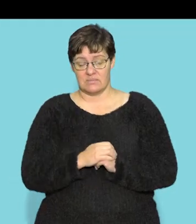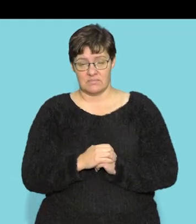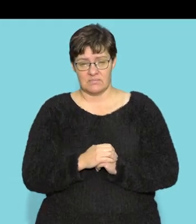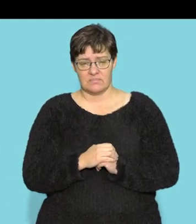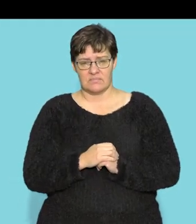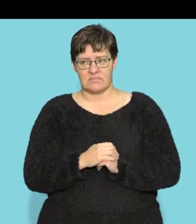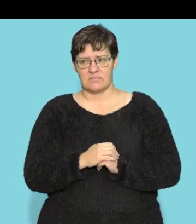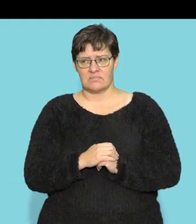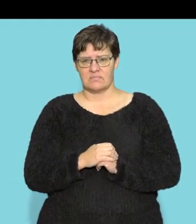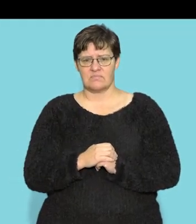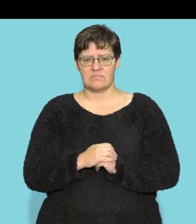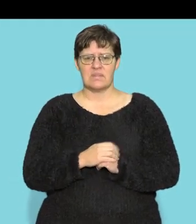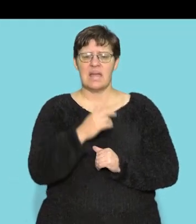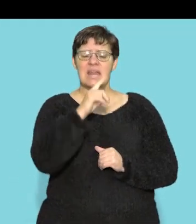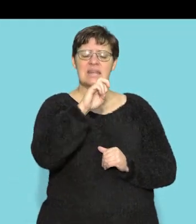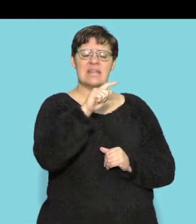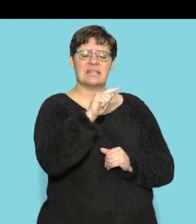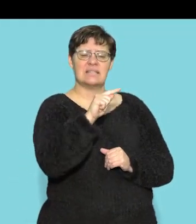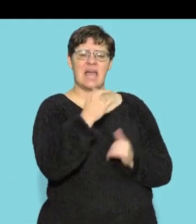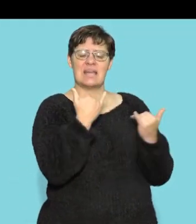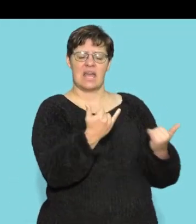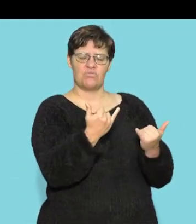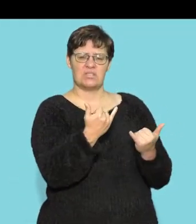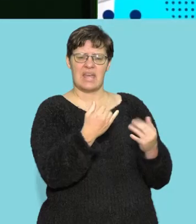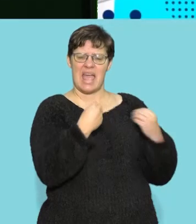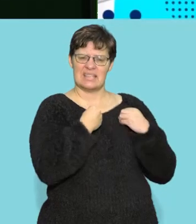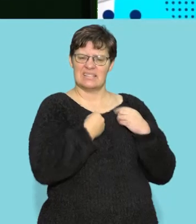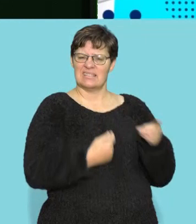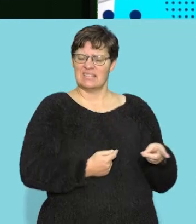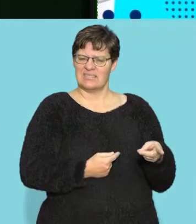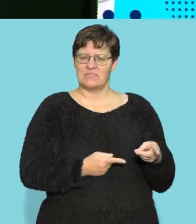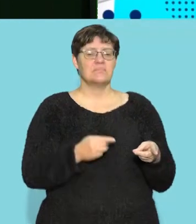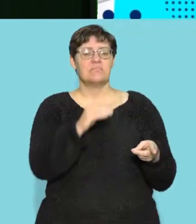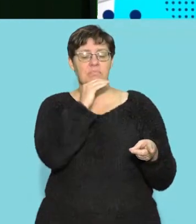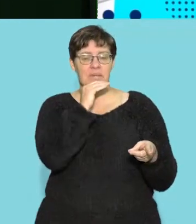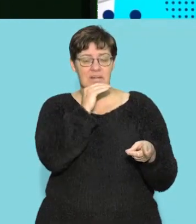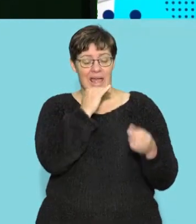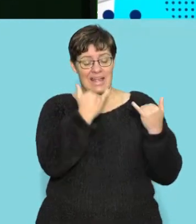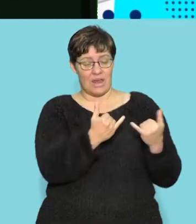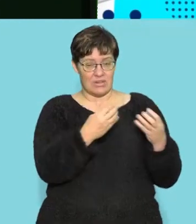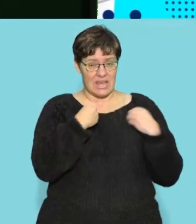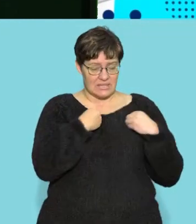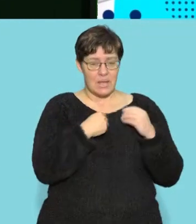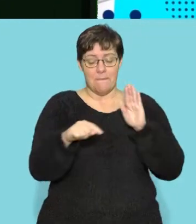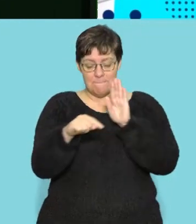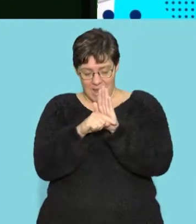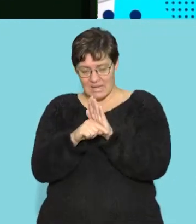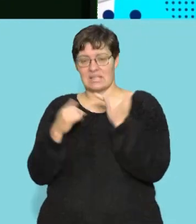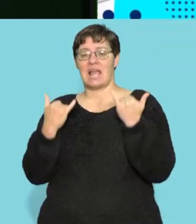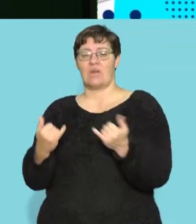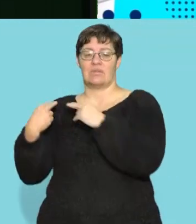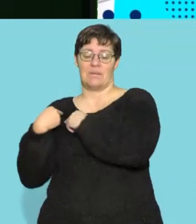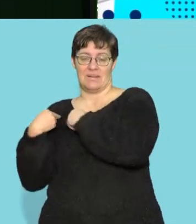by the term net current assets? Net current assets is current assets minus your current liabilities.